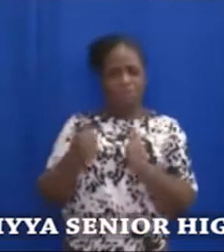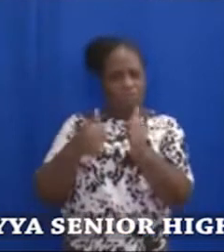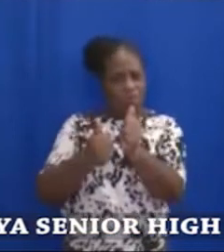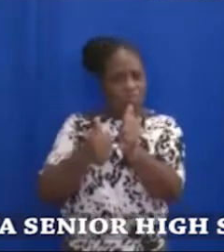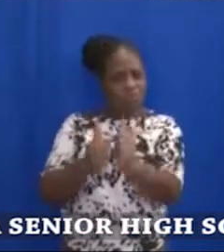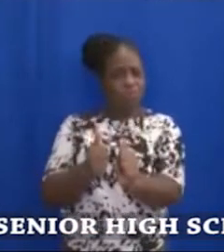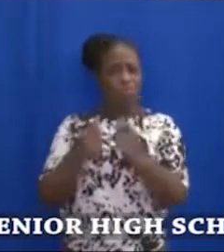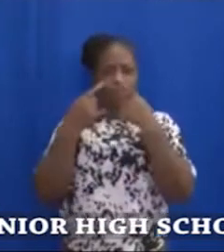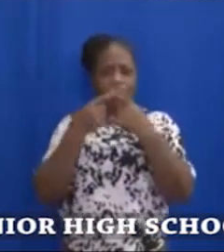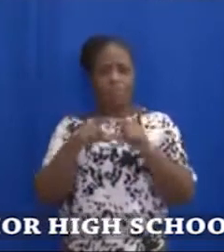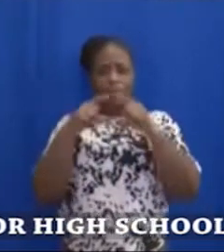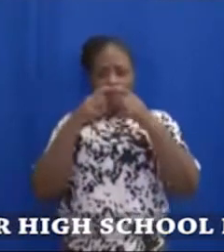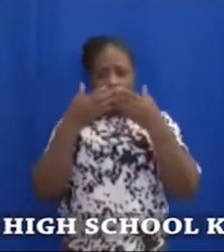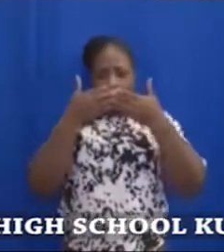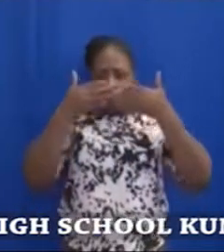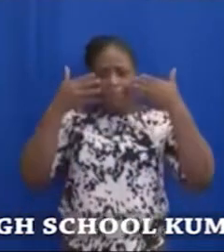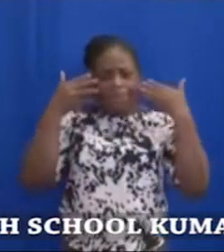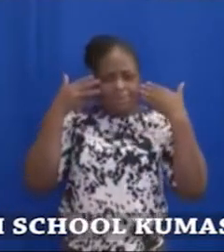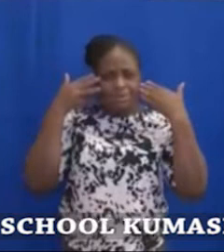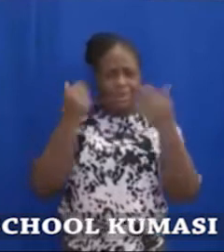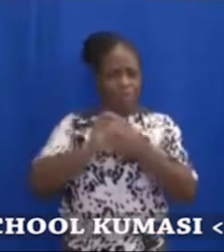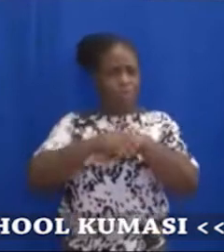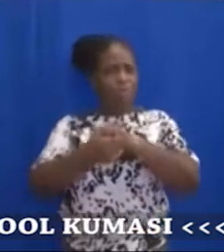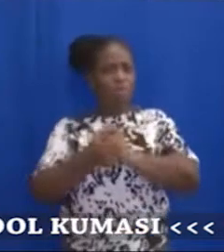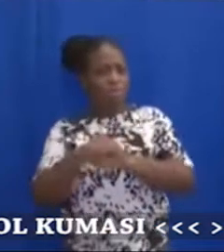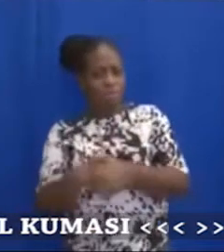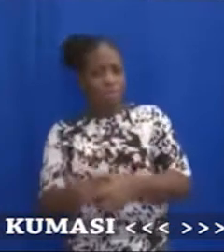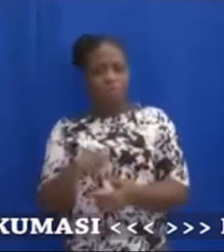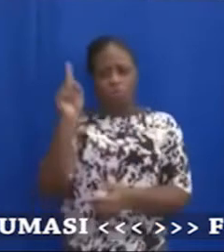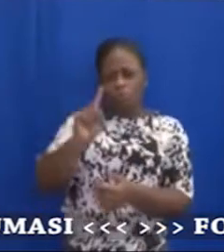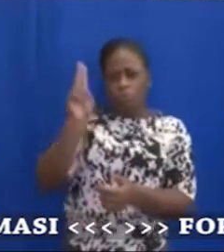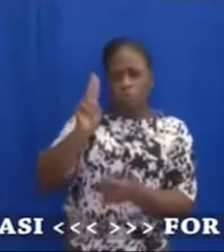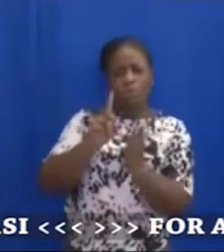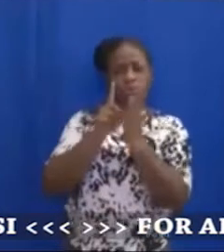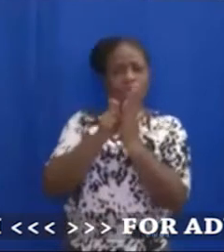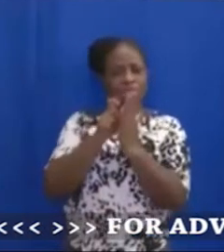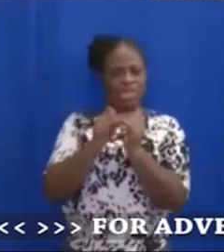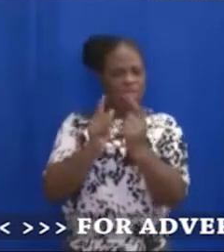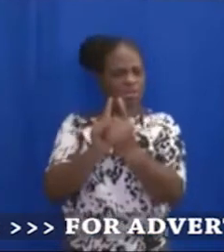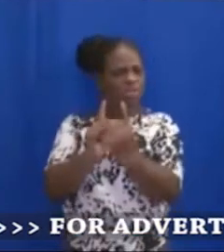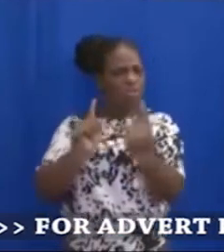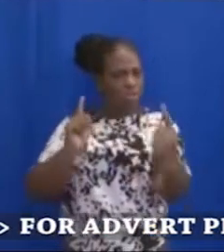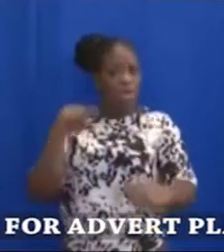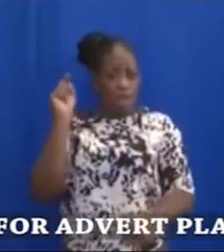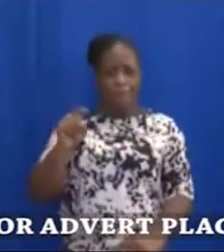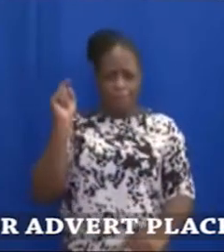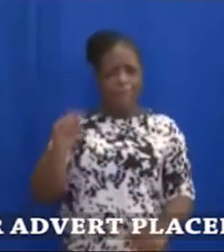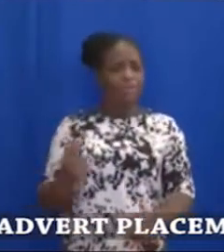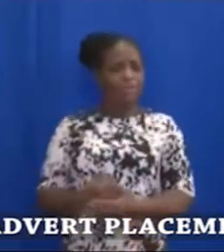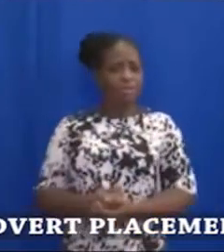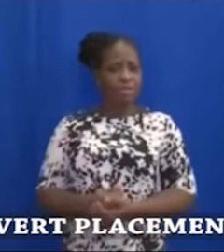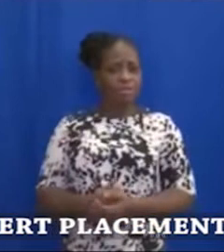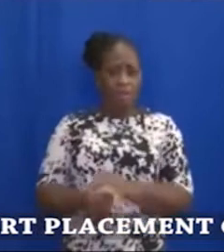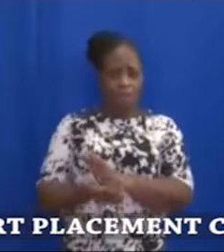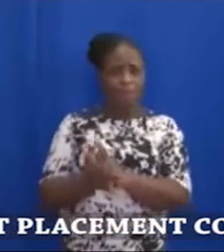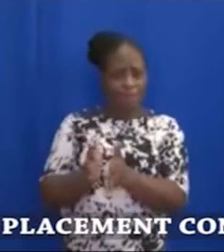wearing, hand washing, the use of sanitizers, and social distancing protocols that have become a part of